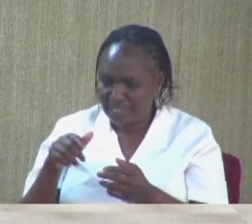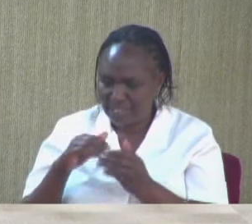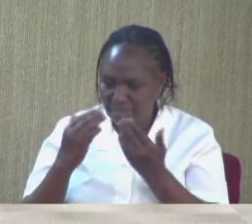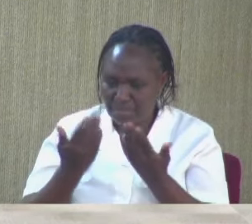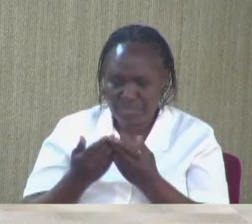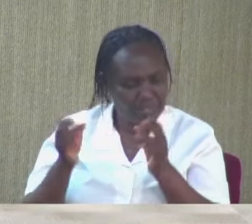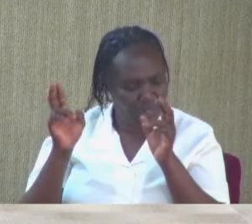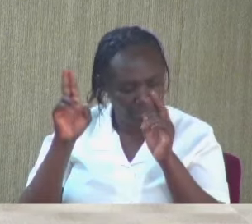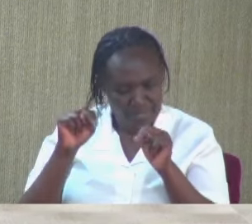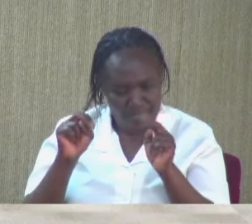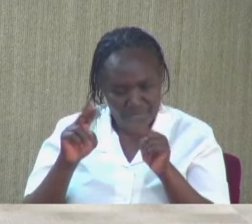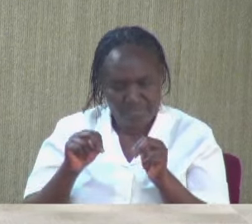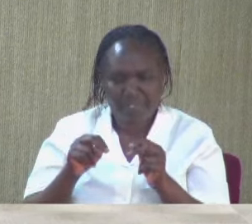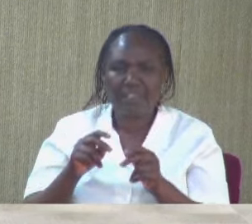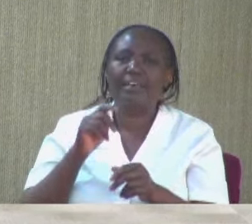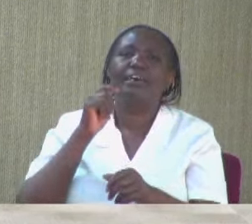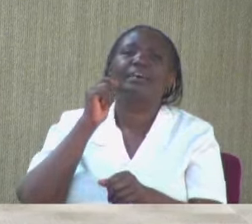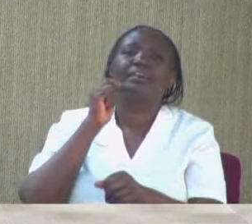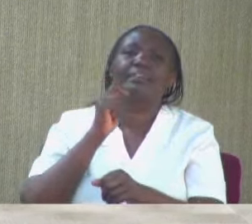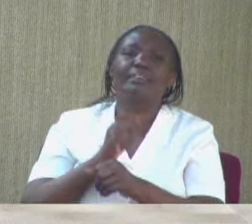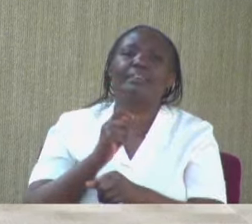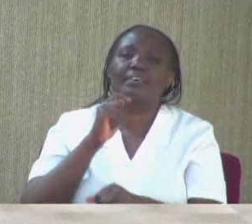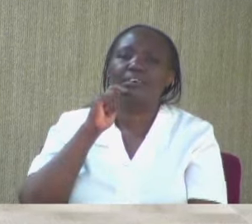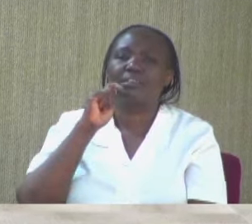It is testimonies for there.